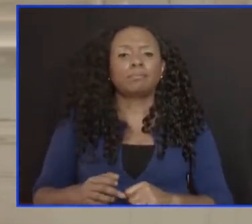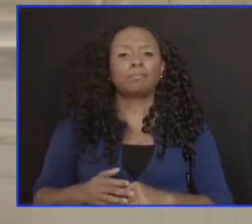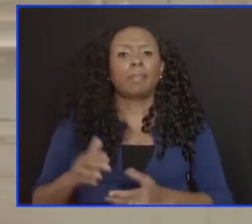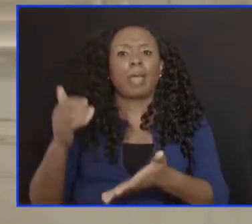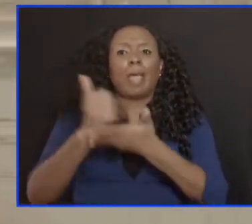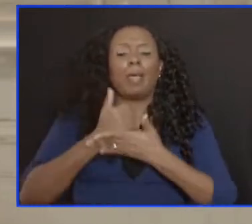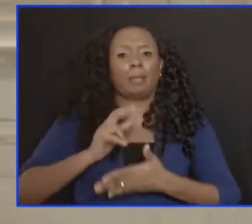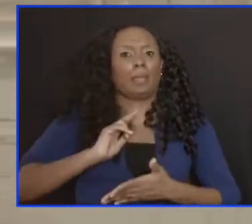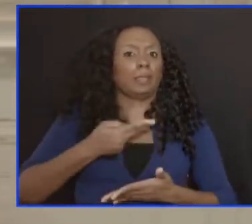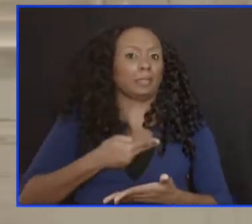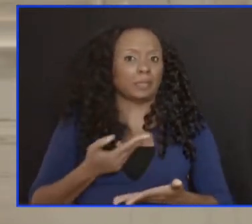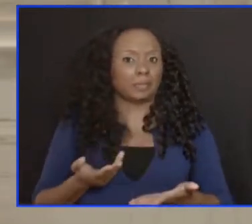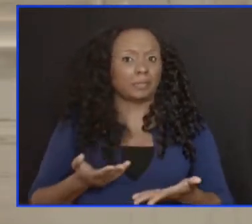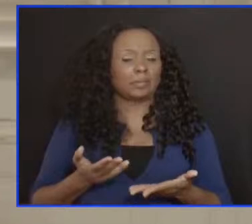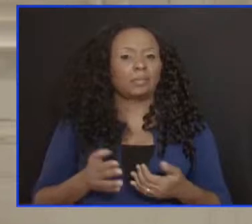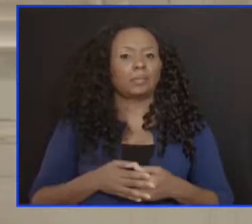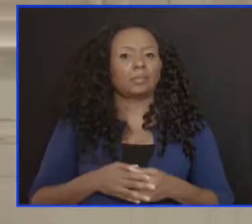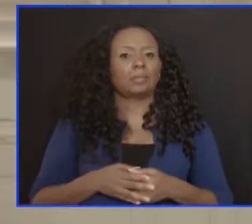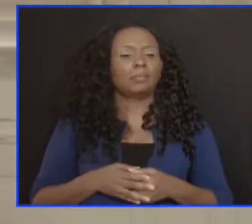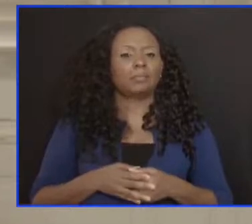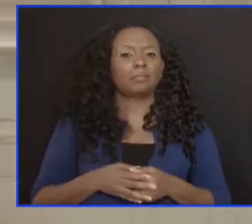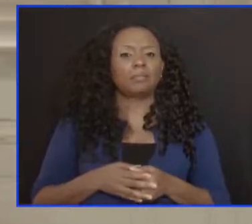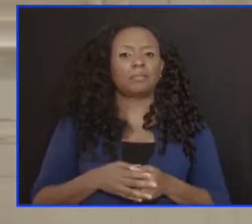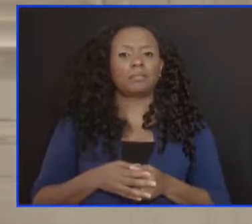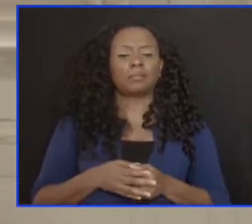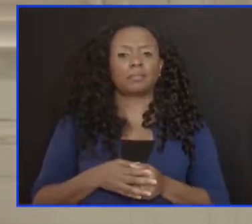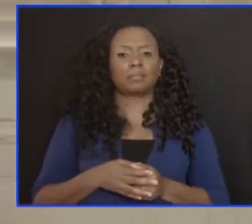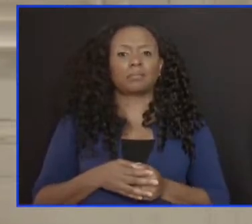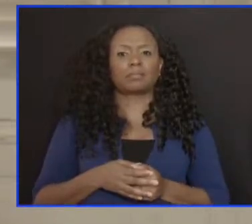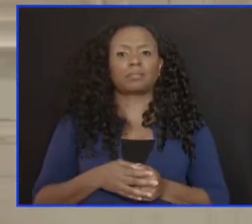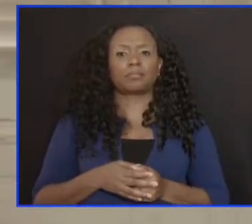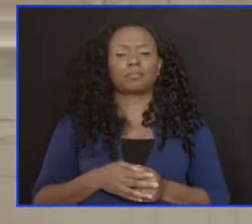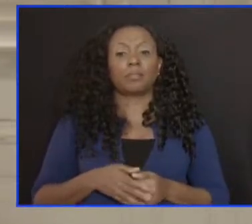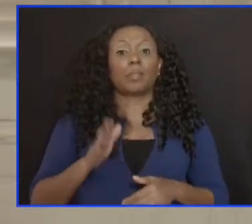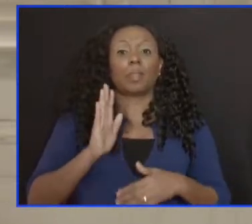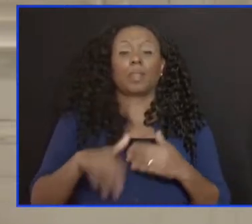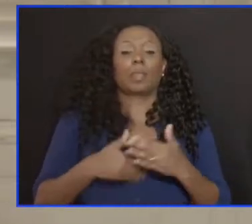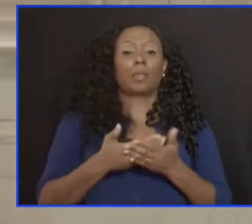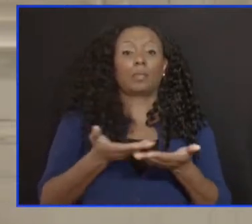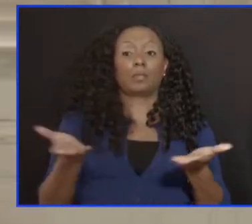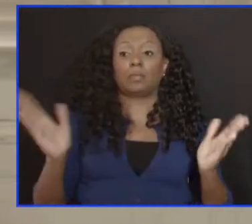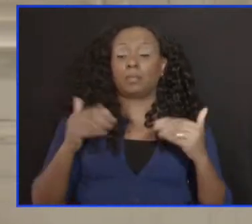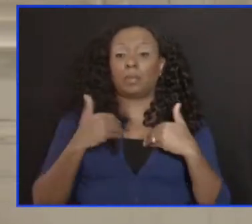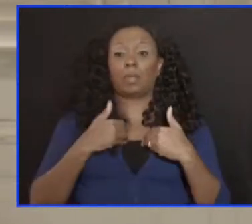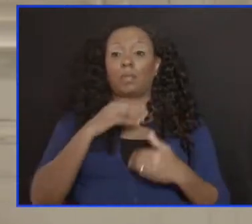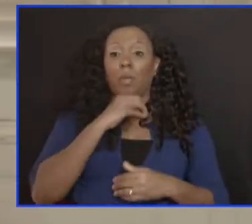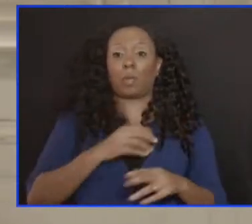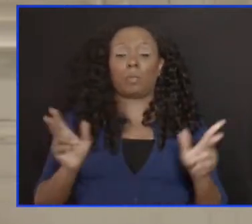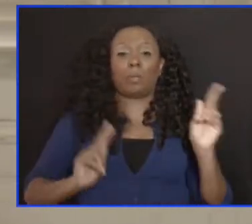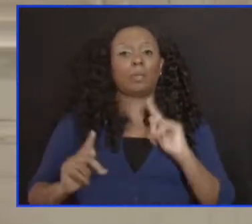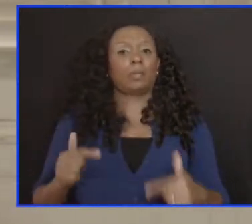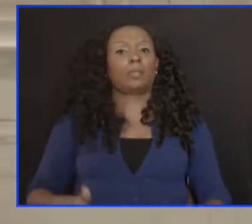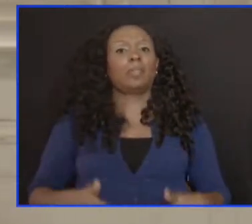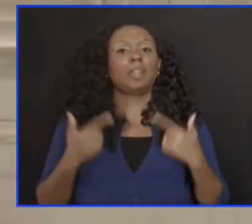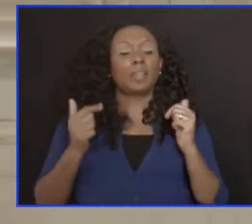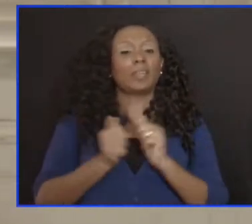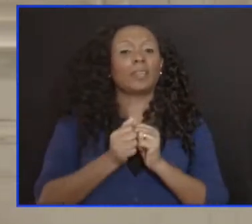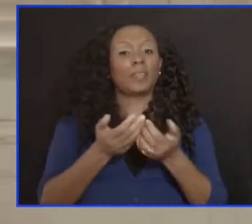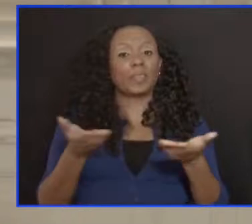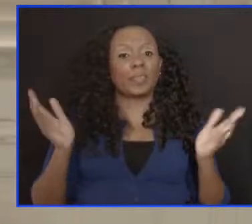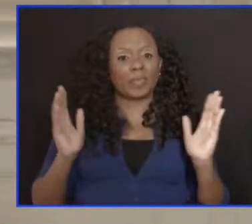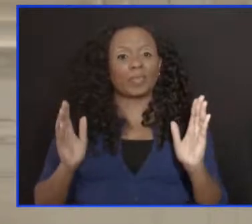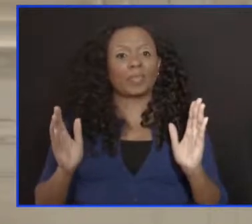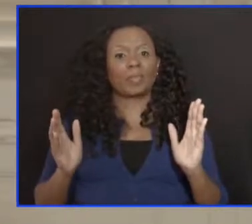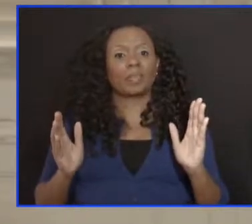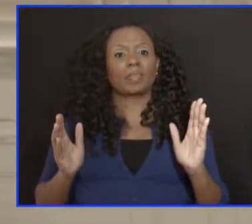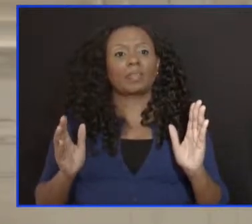will chance to say again that for all of you out there who have the elderly in your household, there have